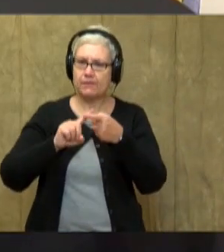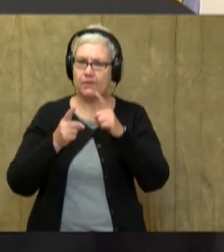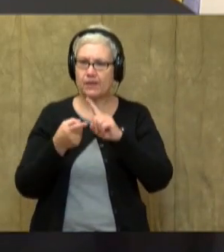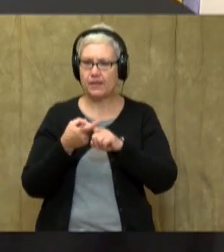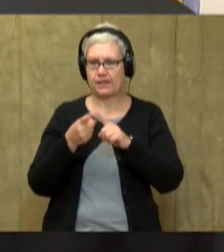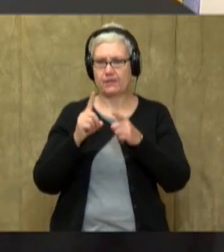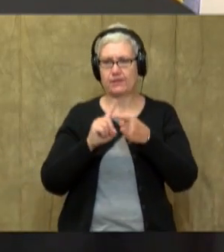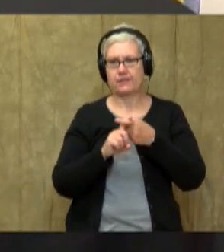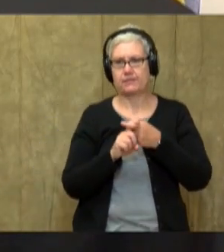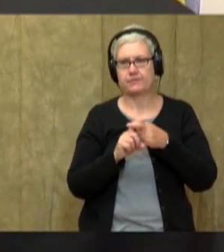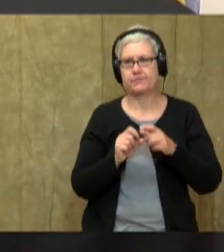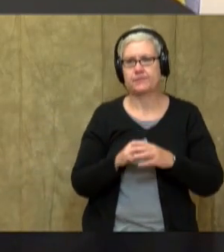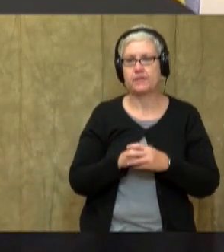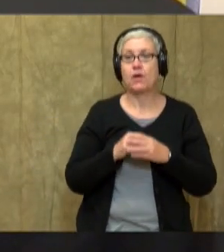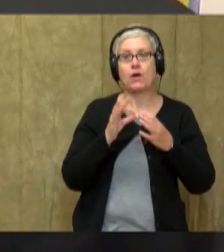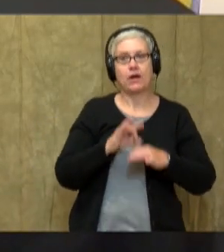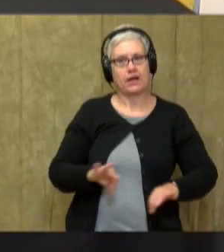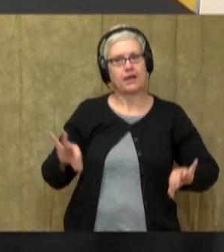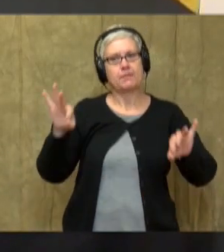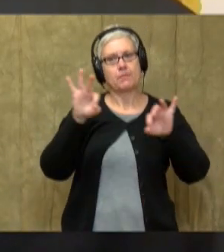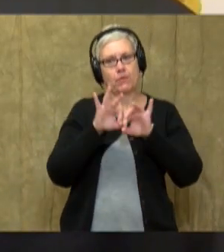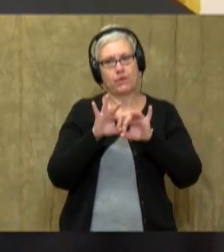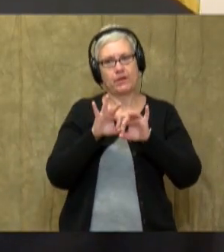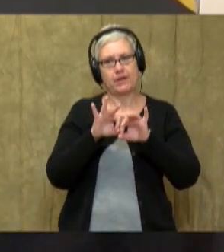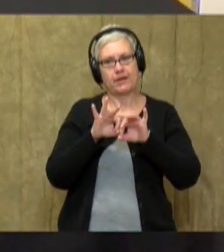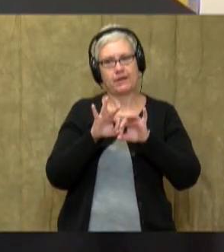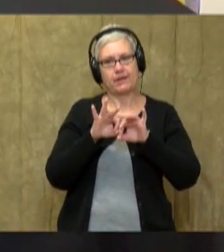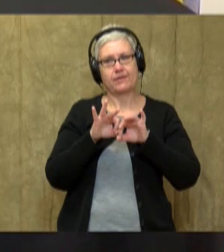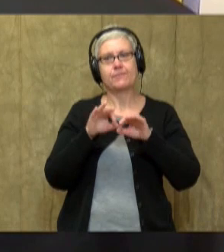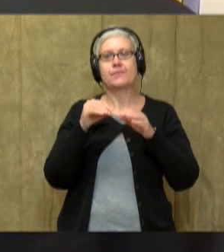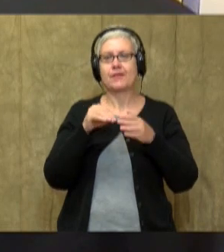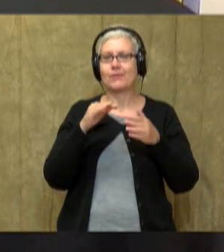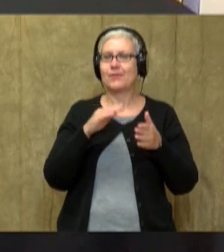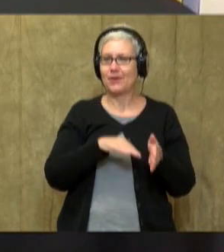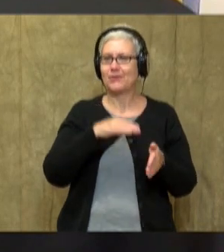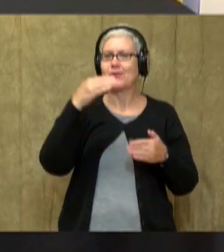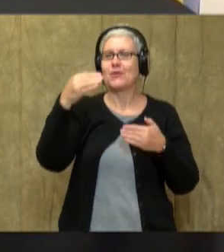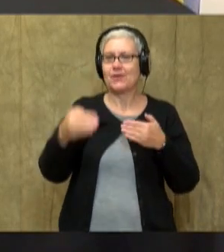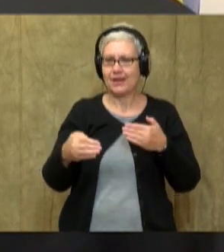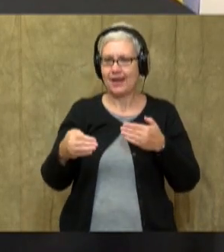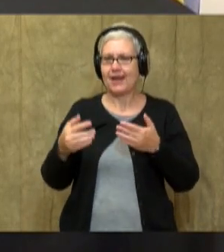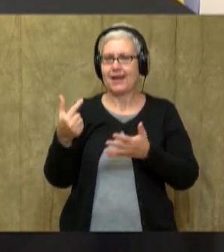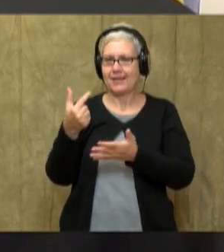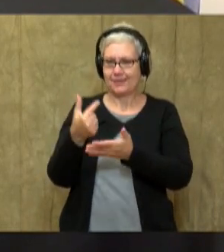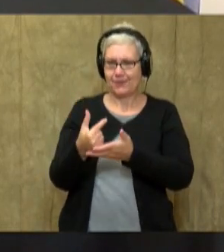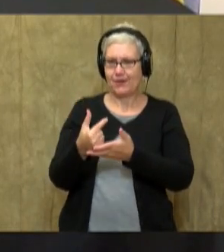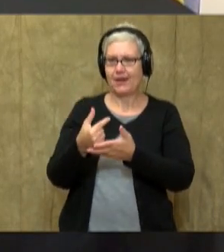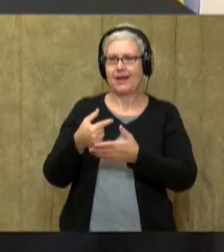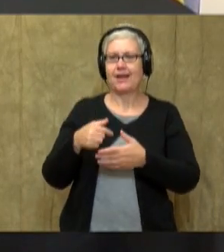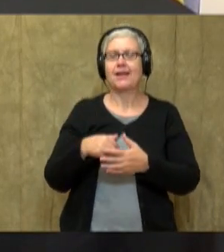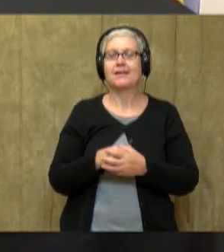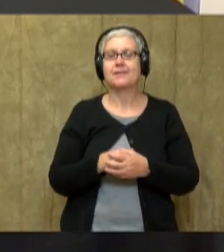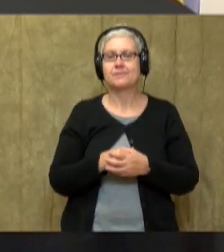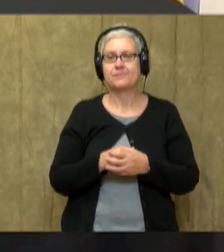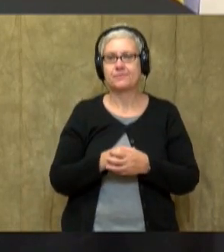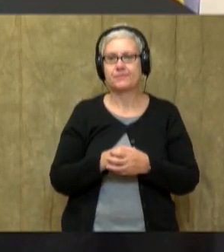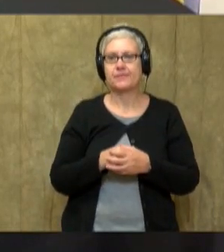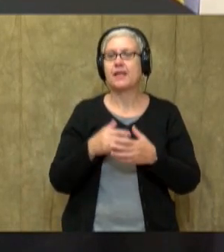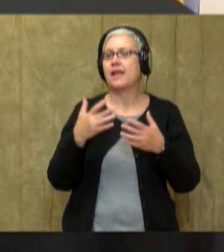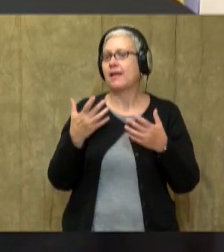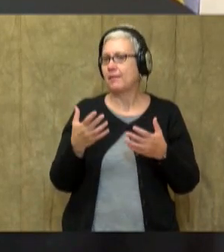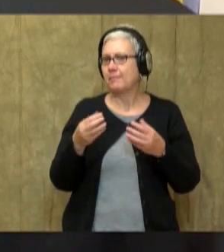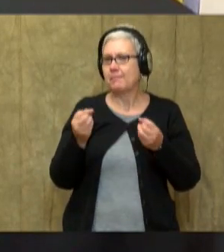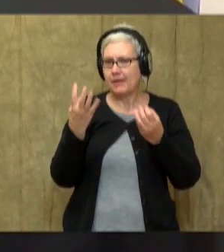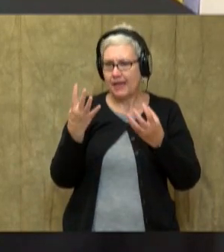Friendships are very important, in particular, once you get to that next grade level. Now, some of you will go to school with friends that you have